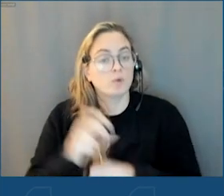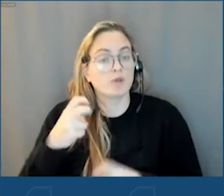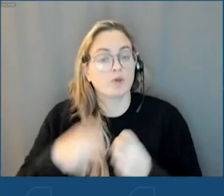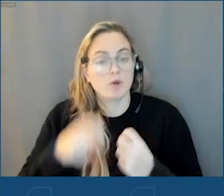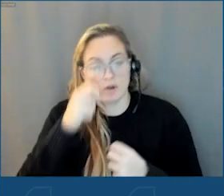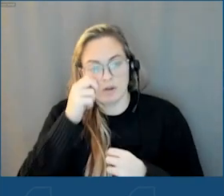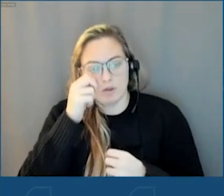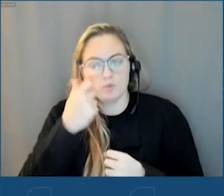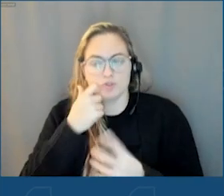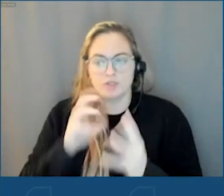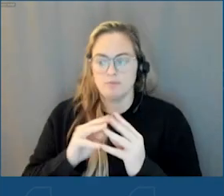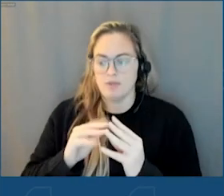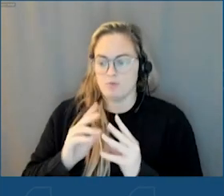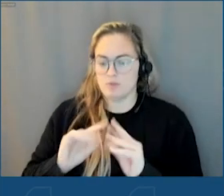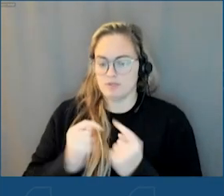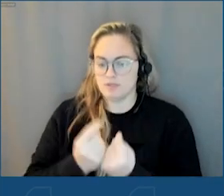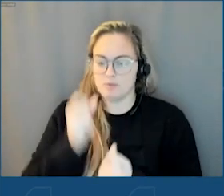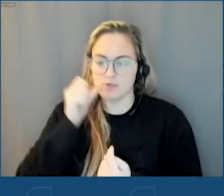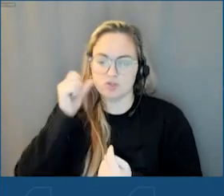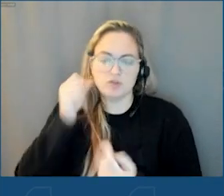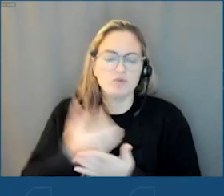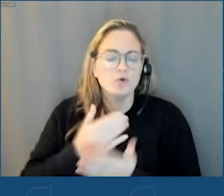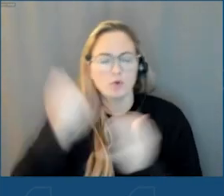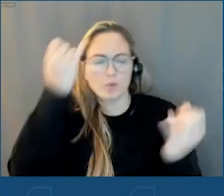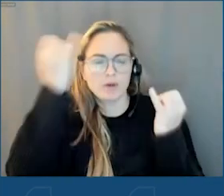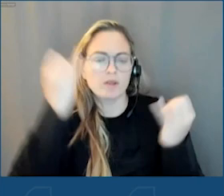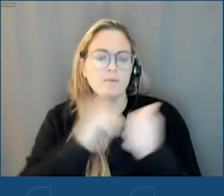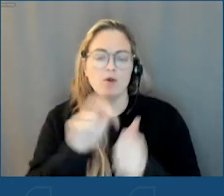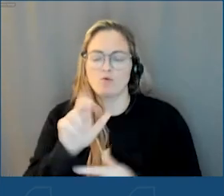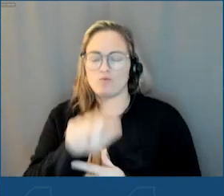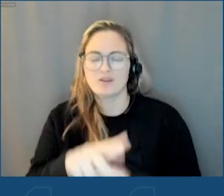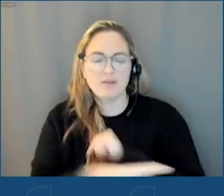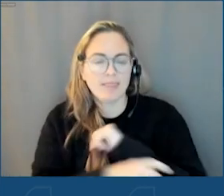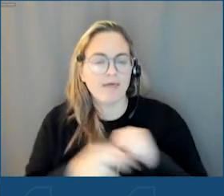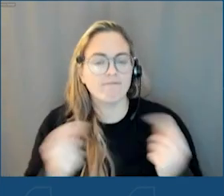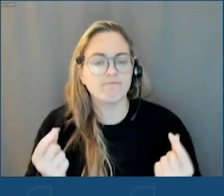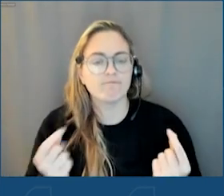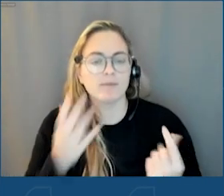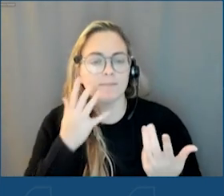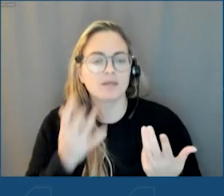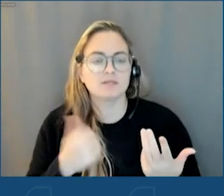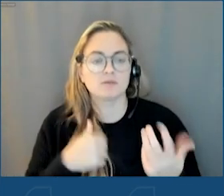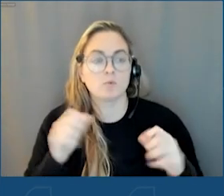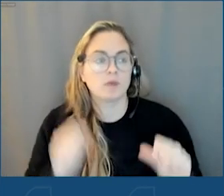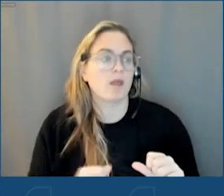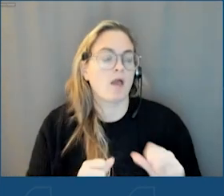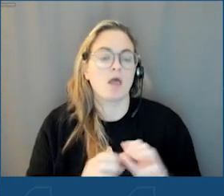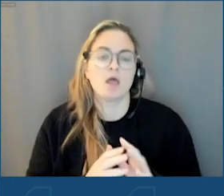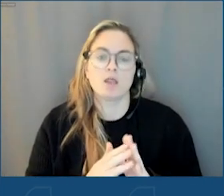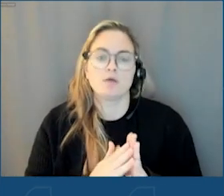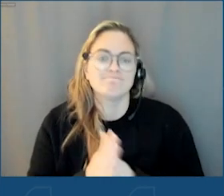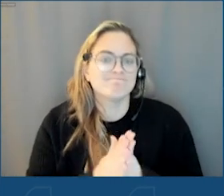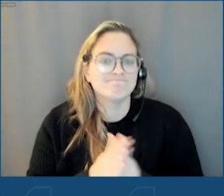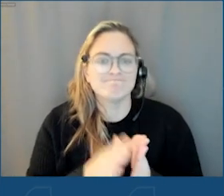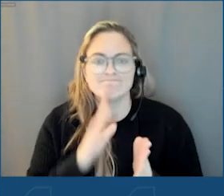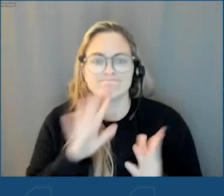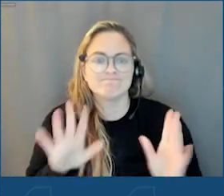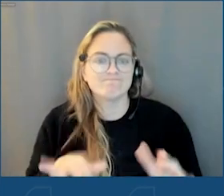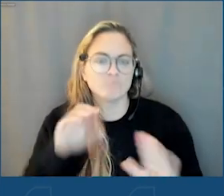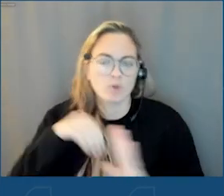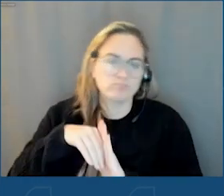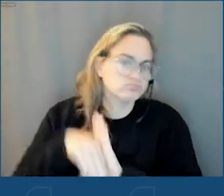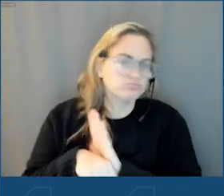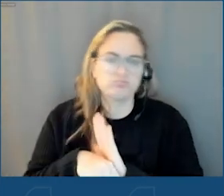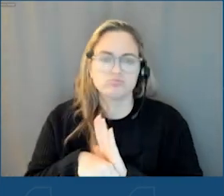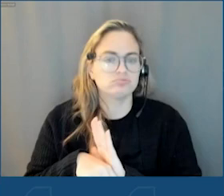meeting with my team yesterday to come up with new ideas on retail theft, because we can drive down murders and shootings, which is great. You do not